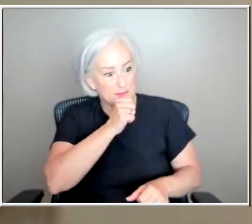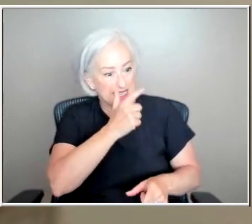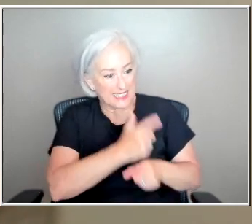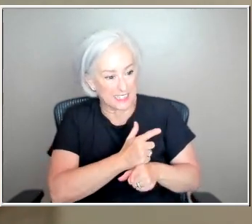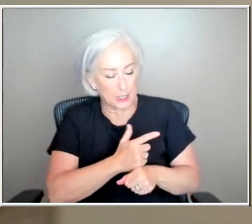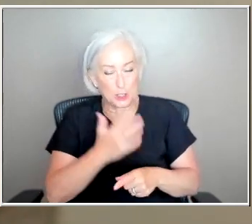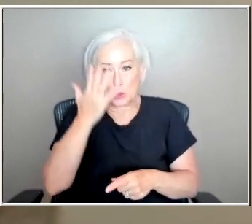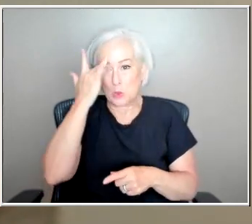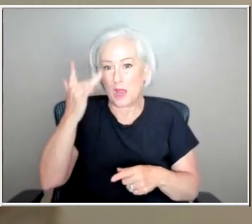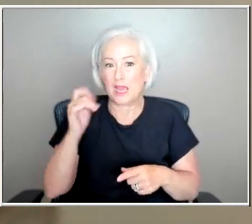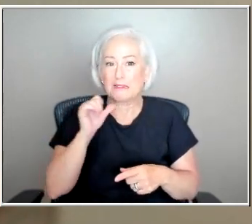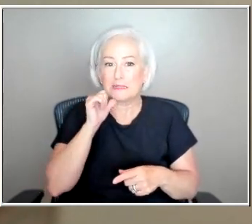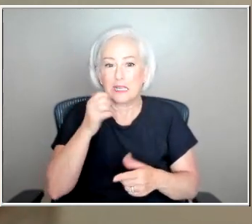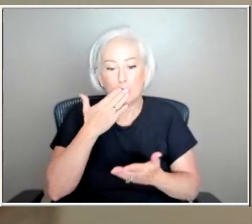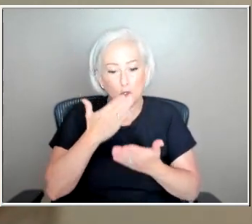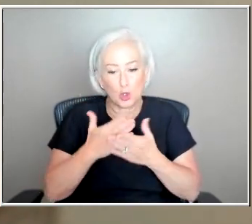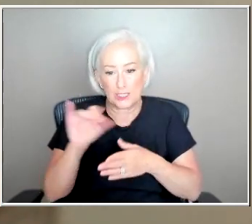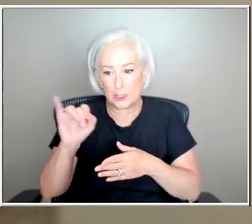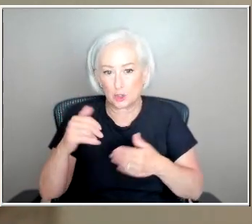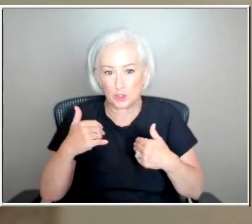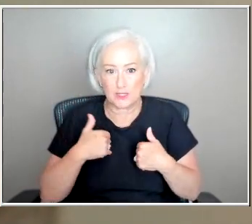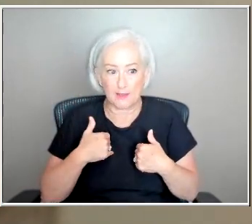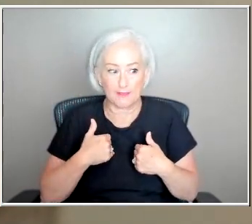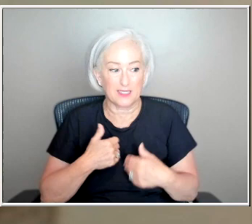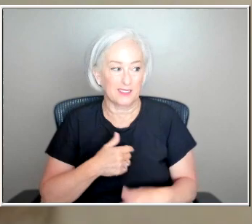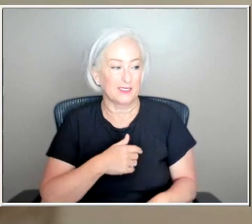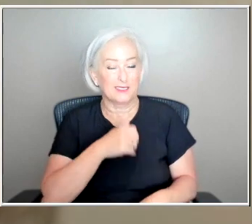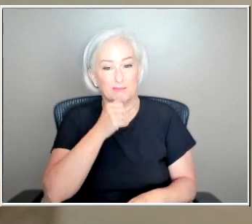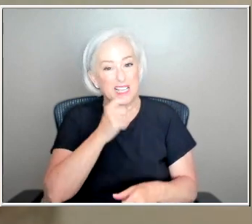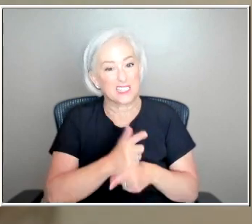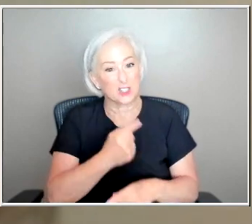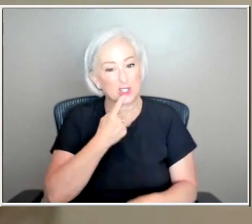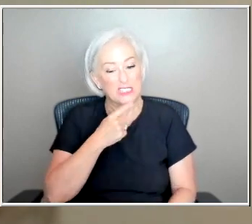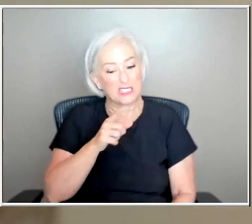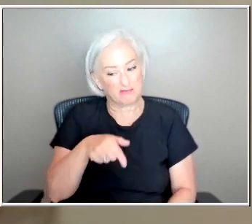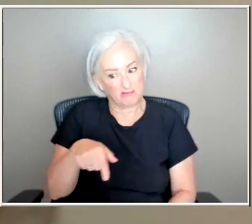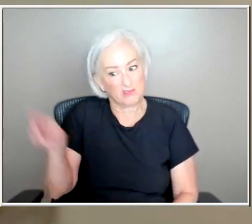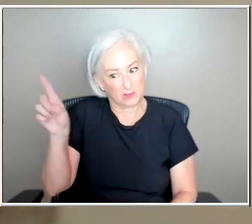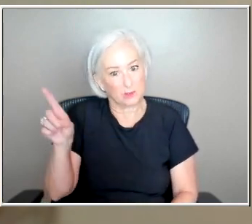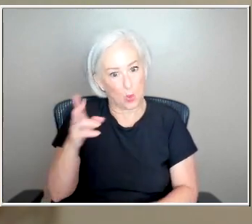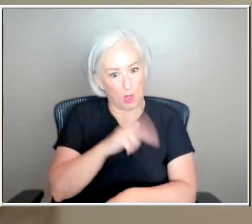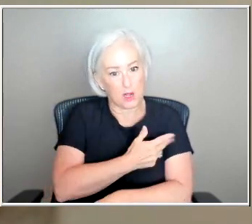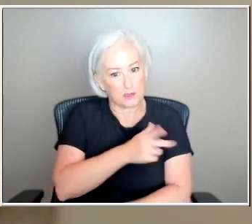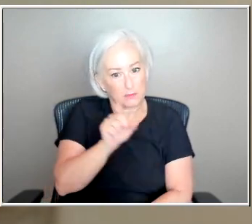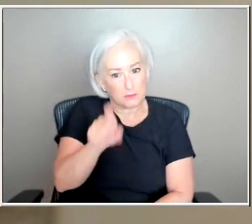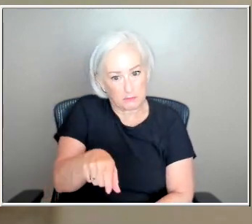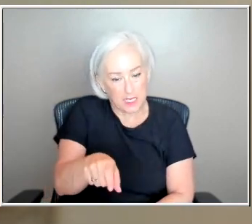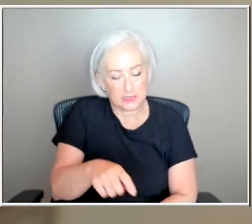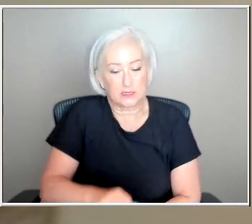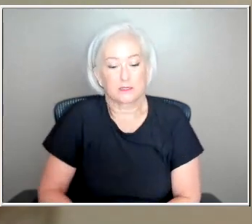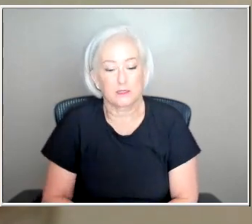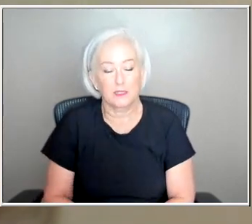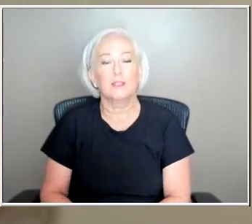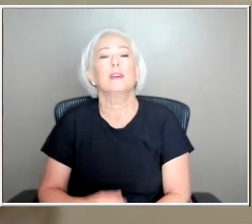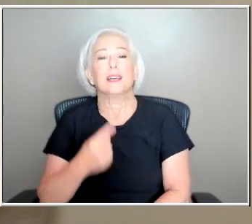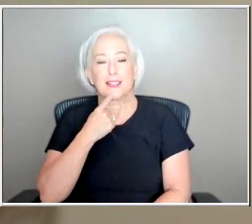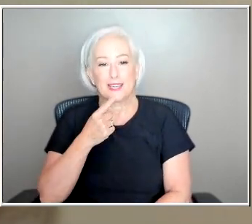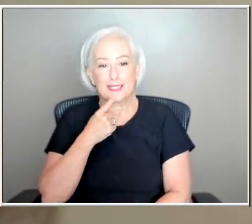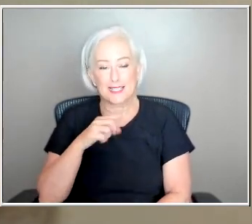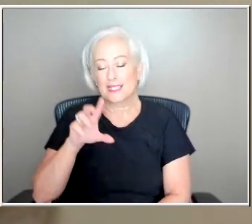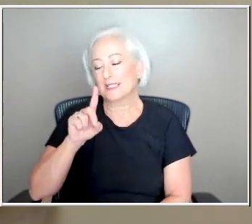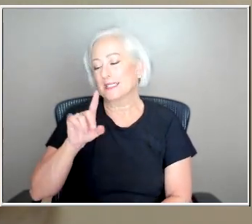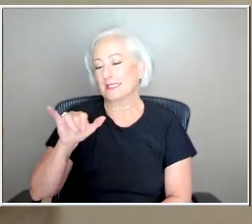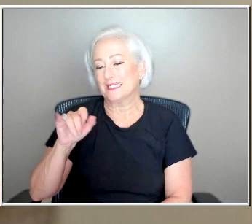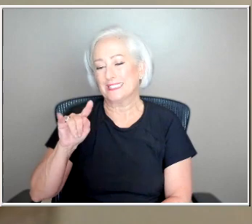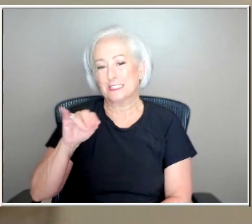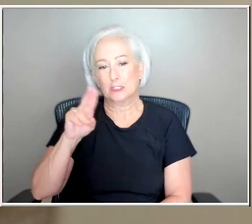hospital? What do you think? And she was like, yes, you need to go. And so we went, and then, the dystonia. So it can last,